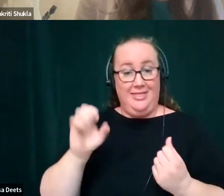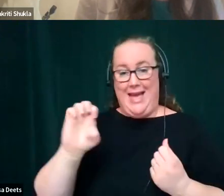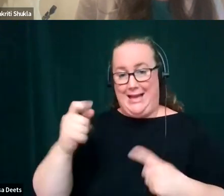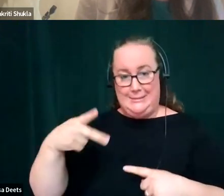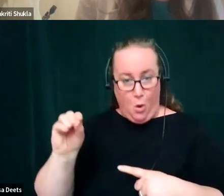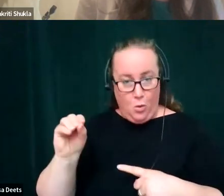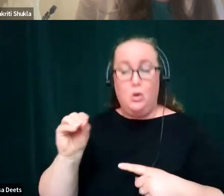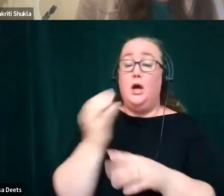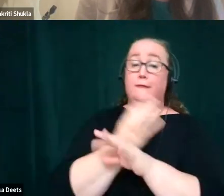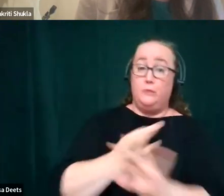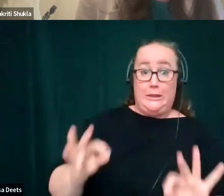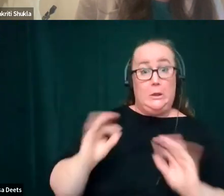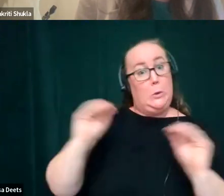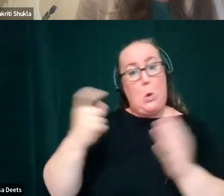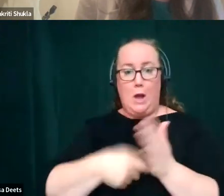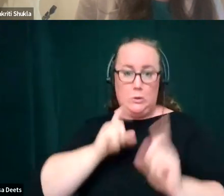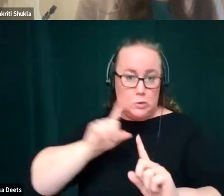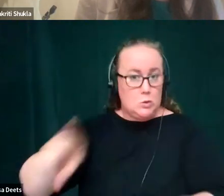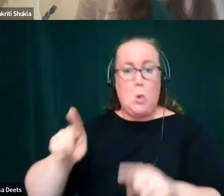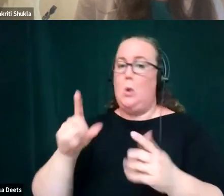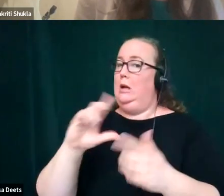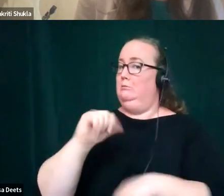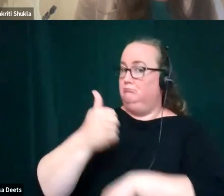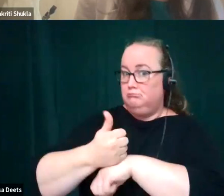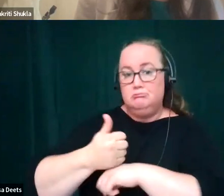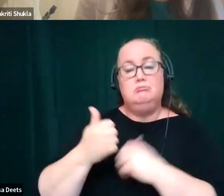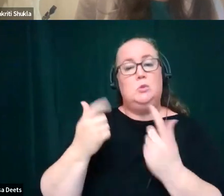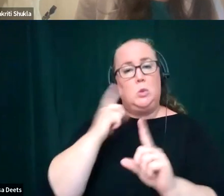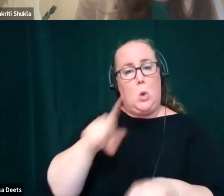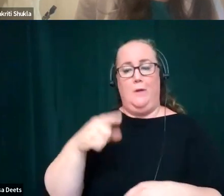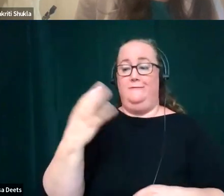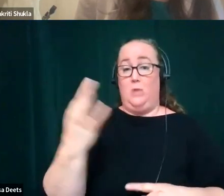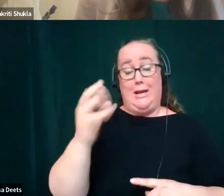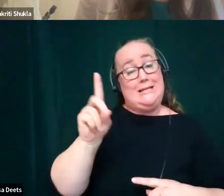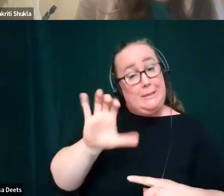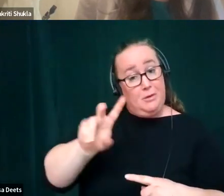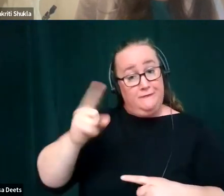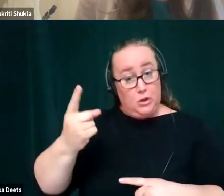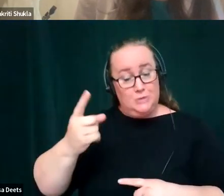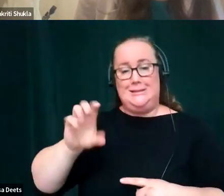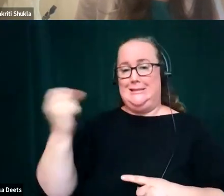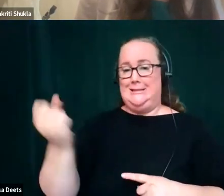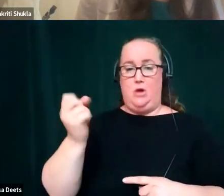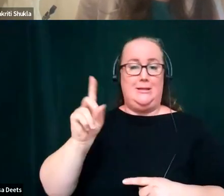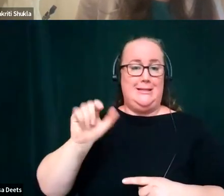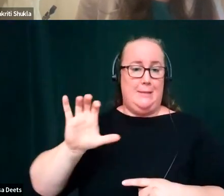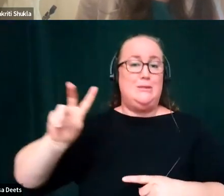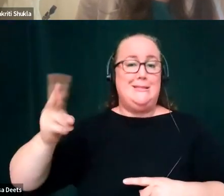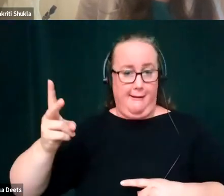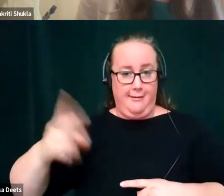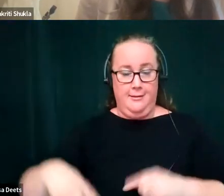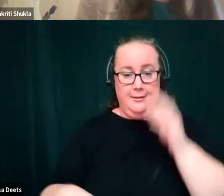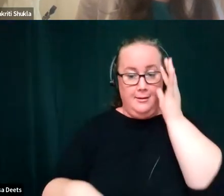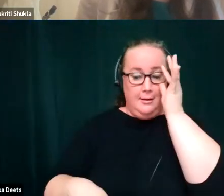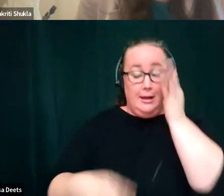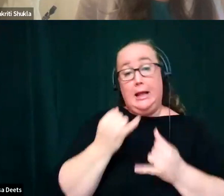free to exhibit, taking place virtually on Friday, December 1st and Saturday, December 2nd. My last few announcements are really,